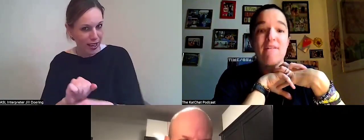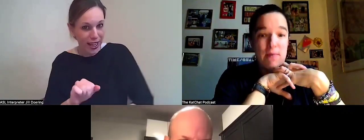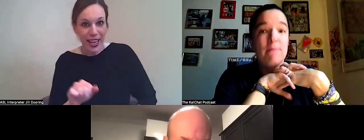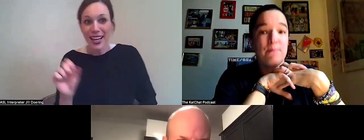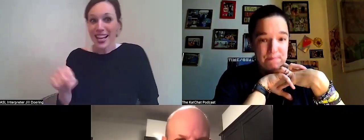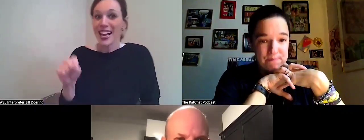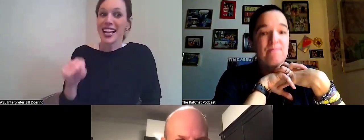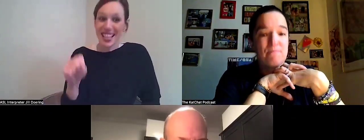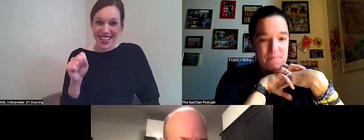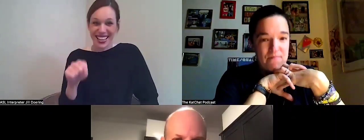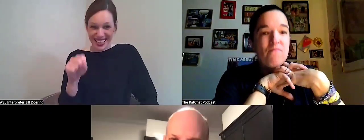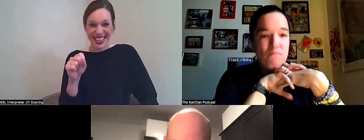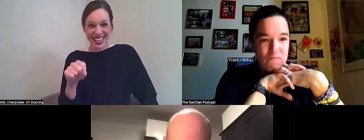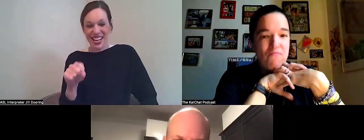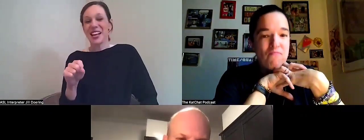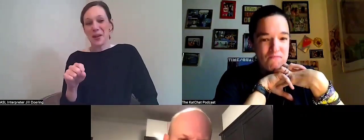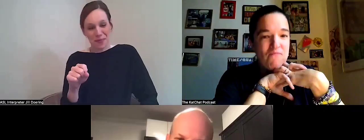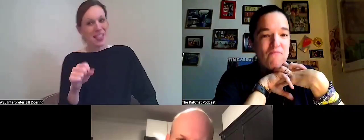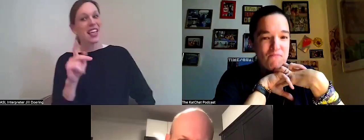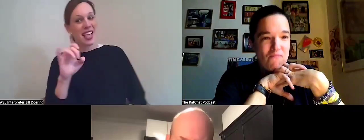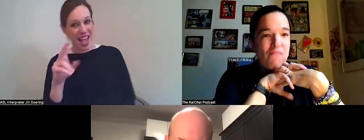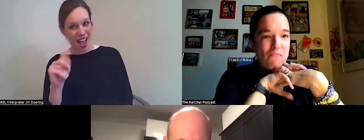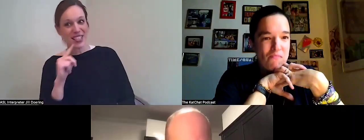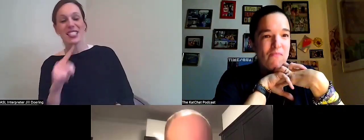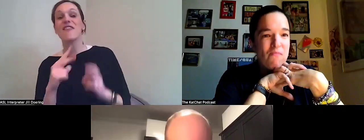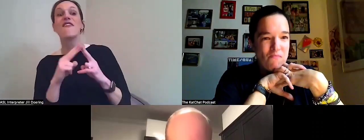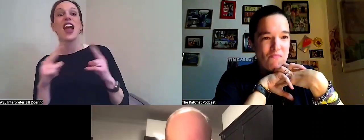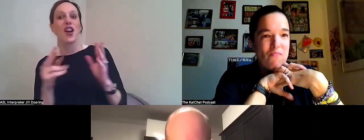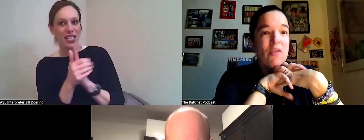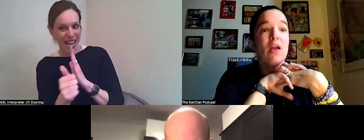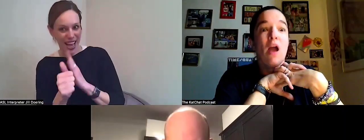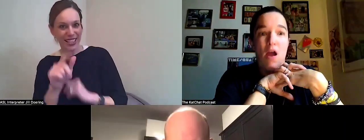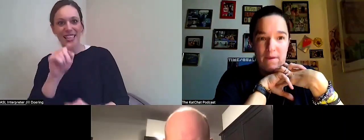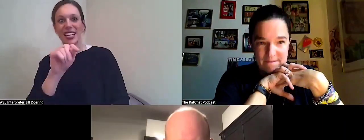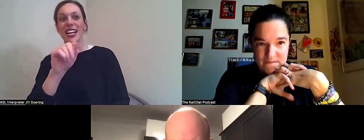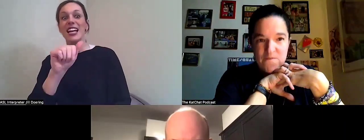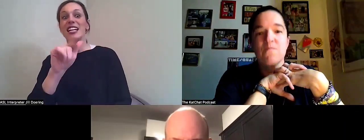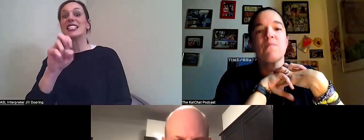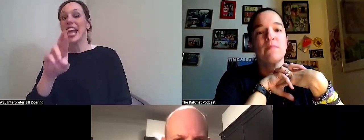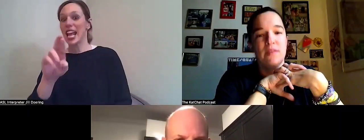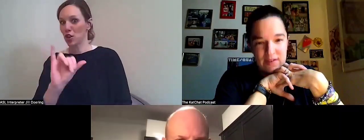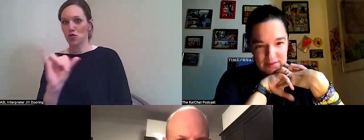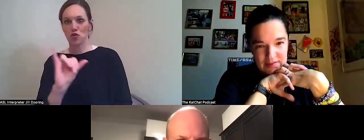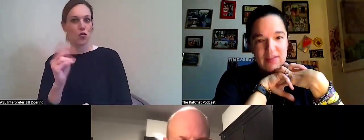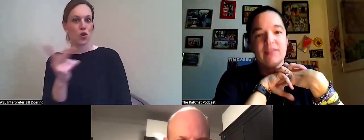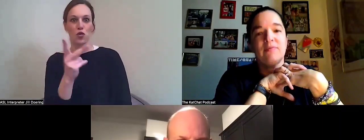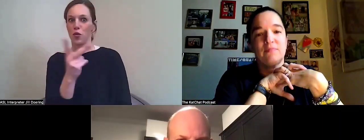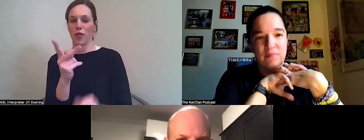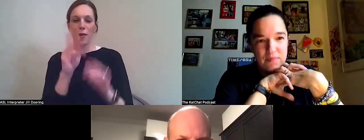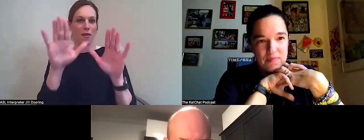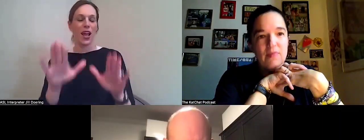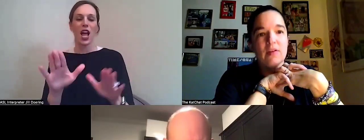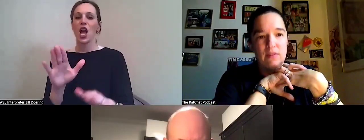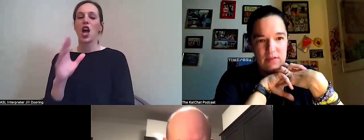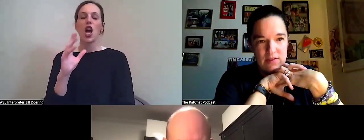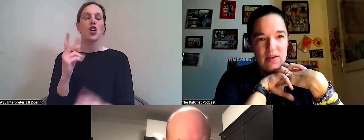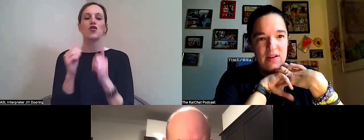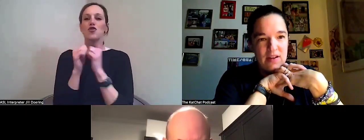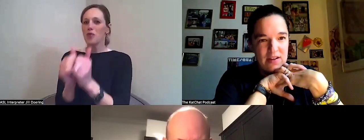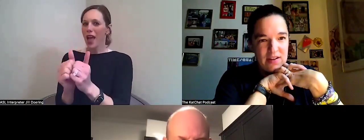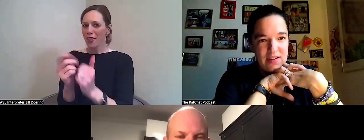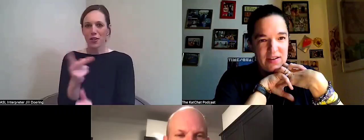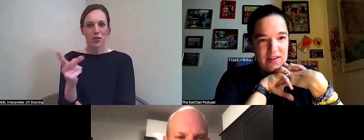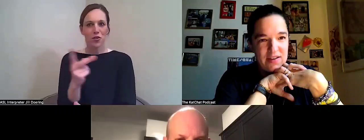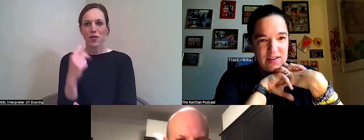Kevin's Happened. wonderful. Yeah, he's very talented. Taylor is fantastic. Together, they look so beautiful